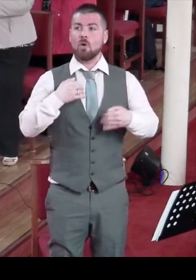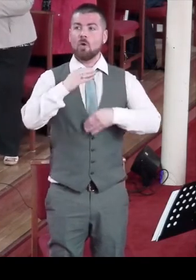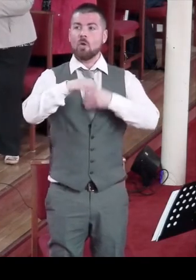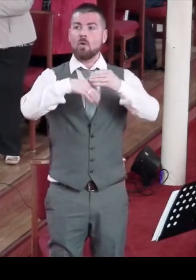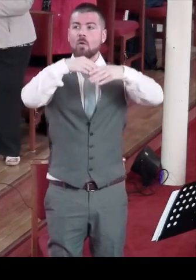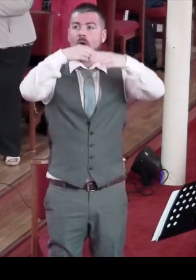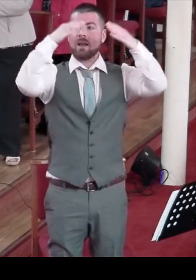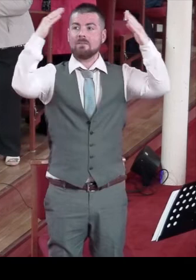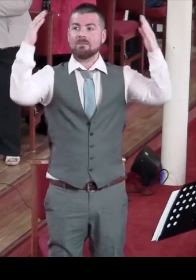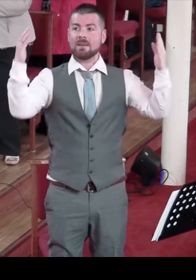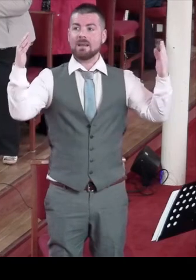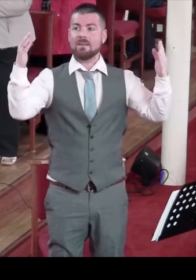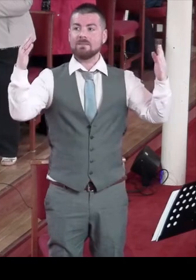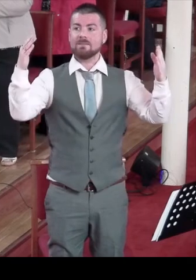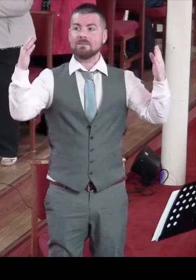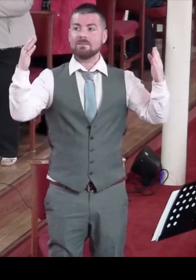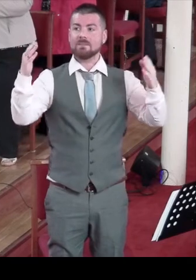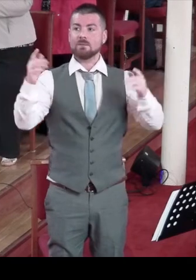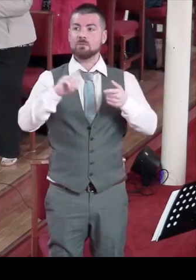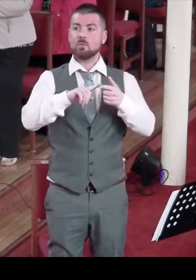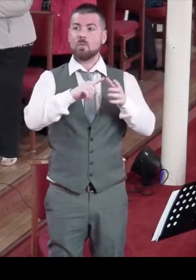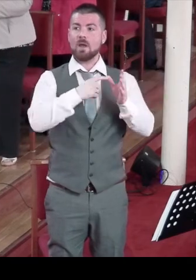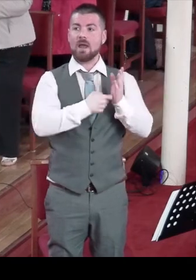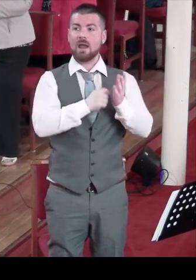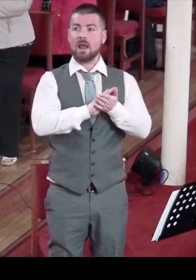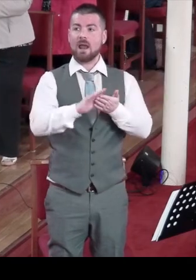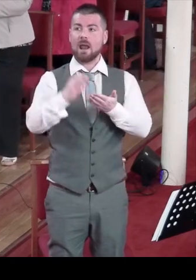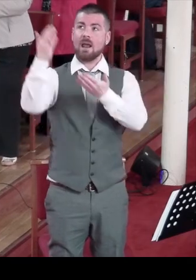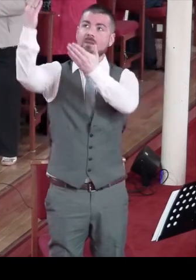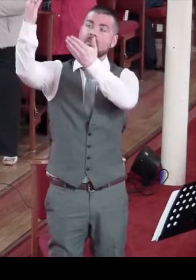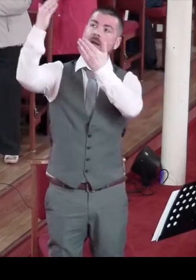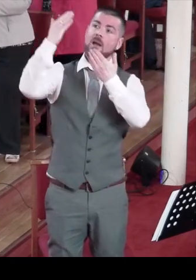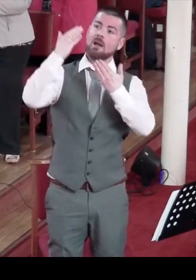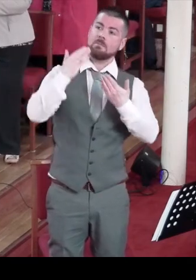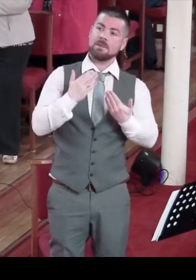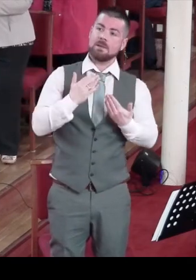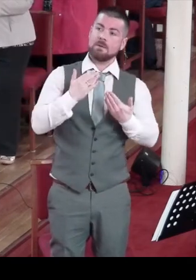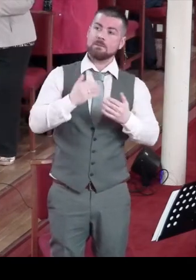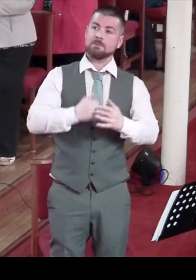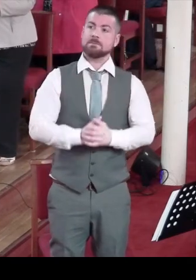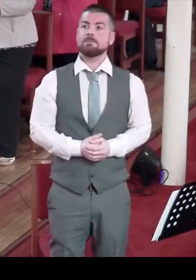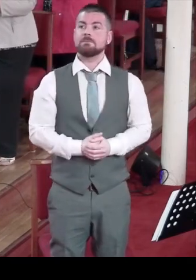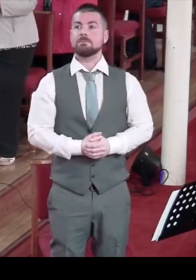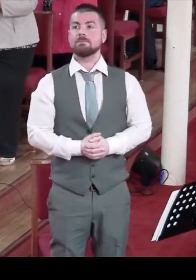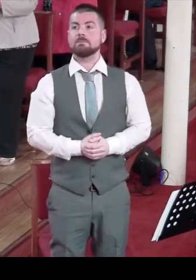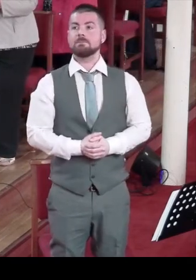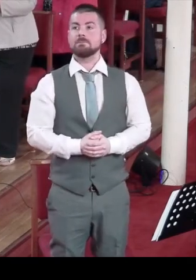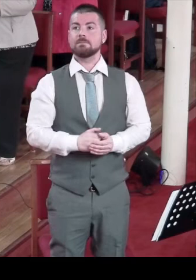Thank you.